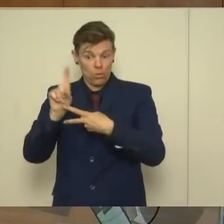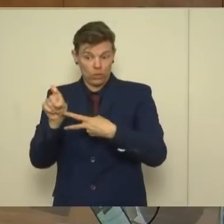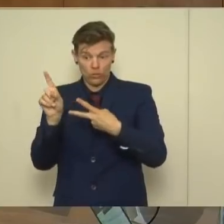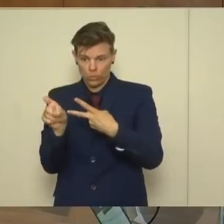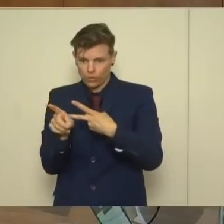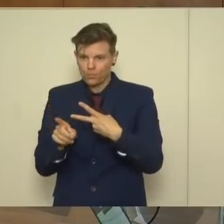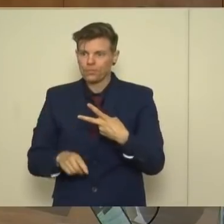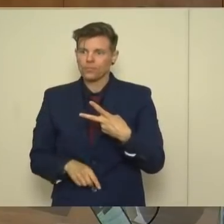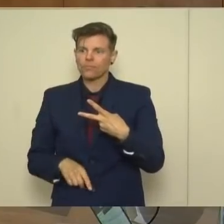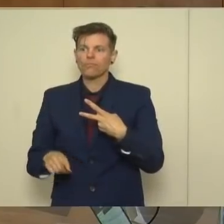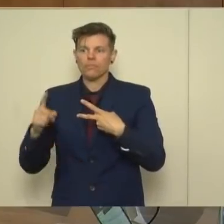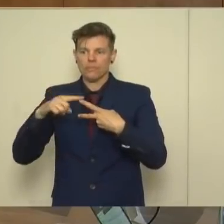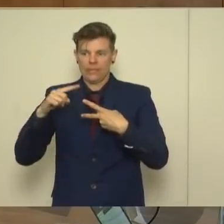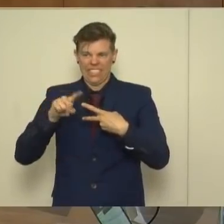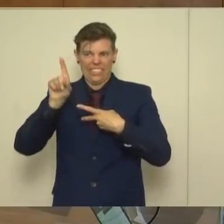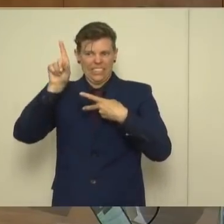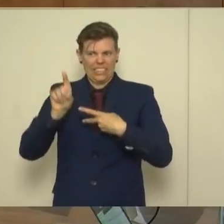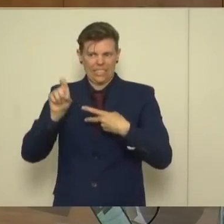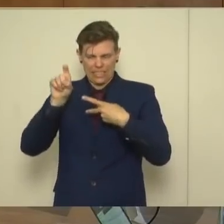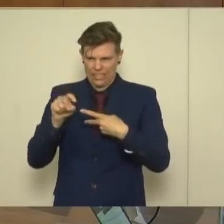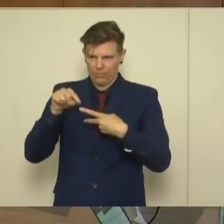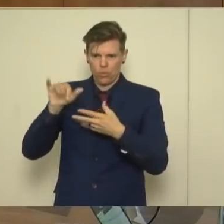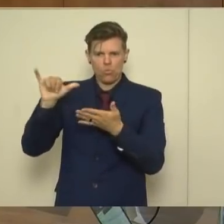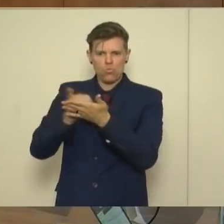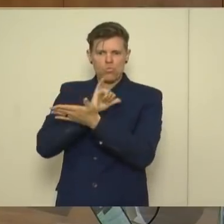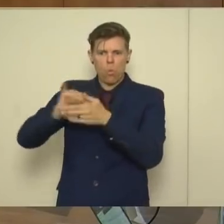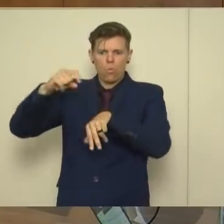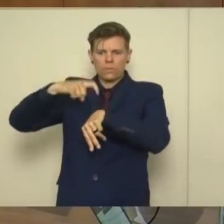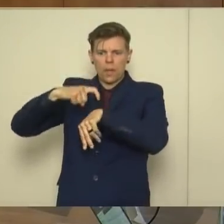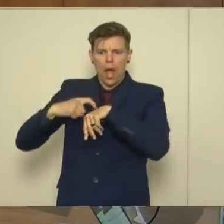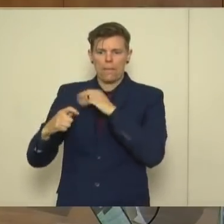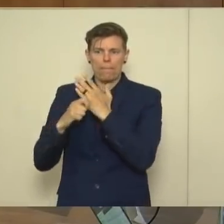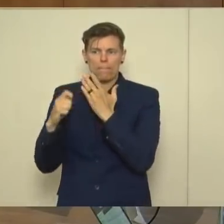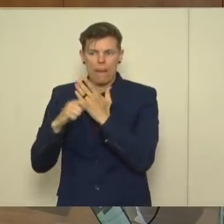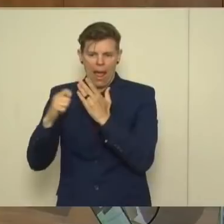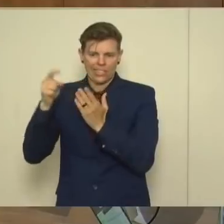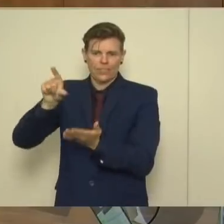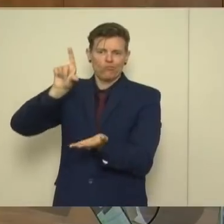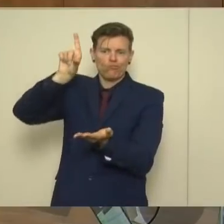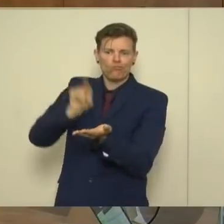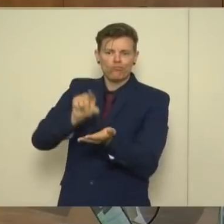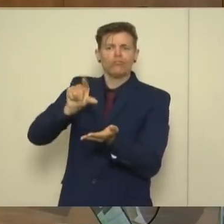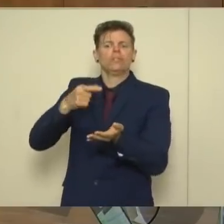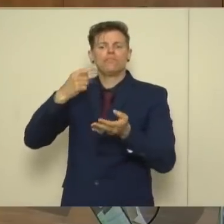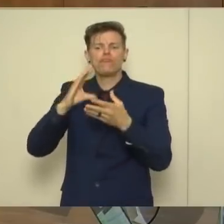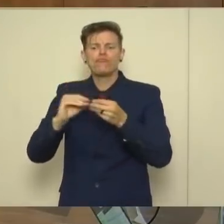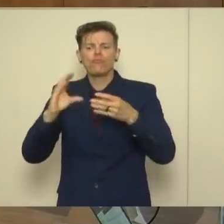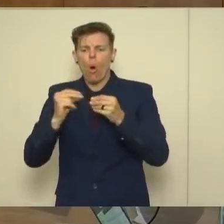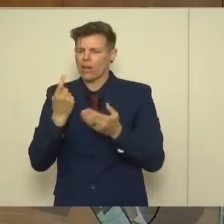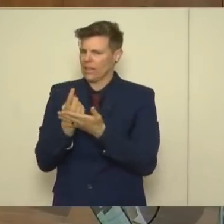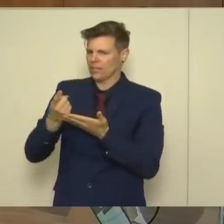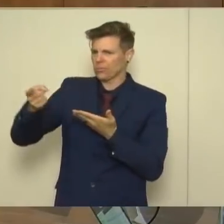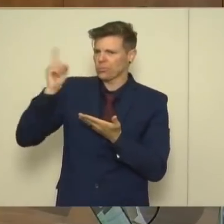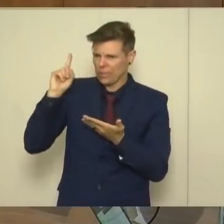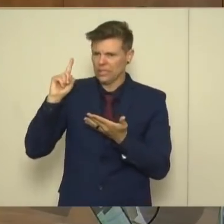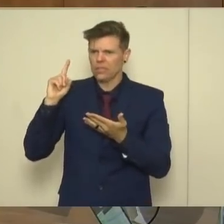testing. The New York Times ran a story last week about the cycle thresholds that are being used around the country in different states,